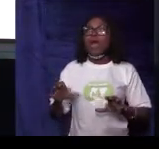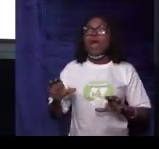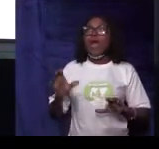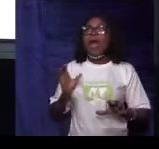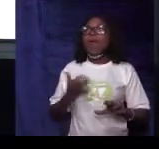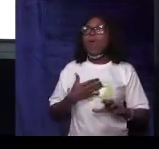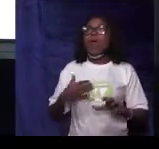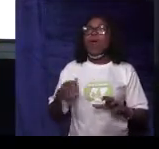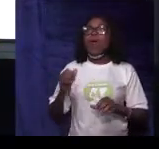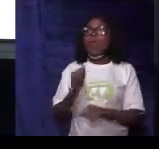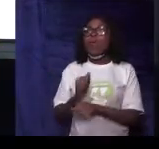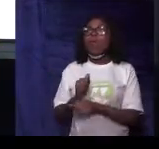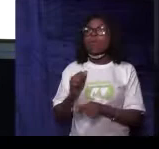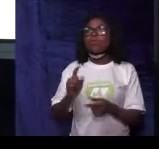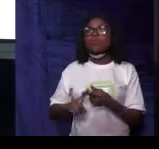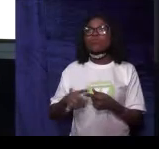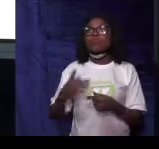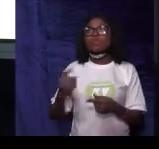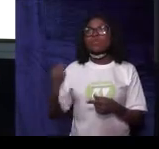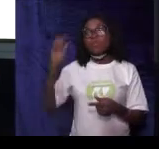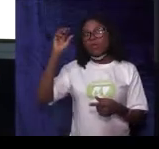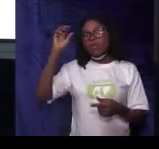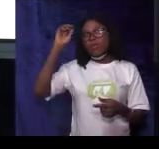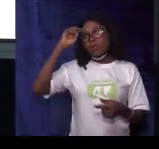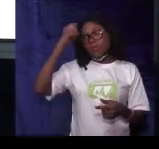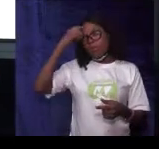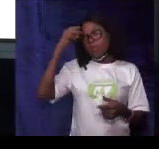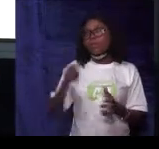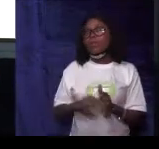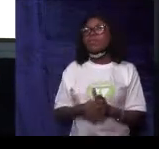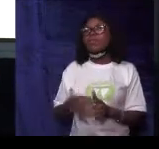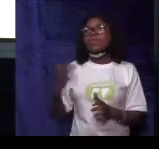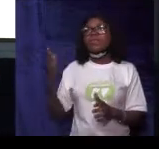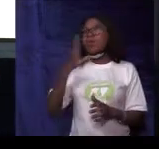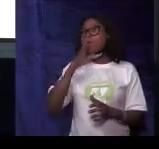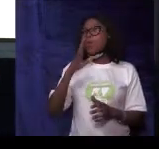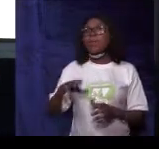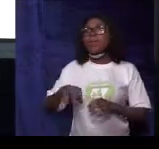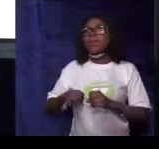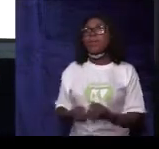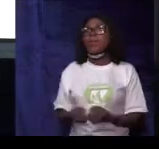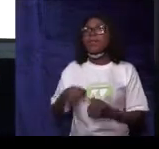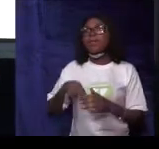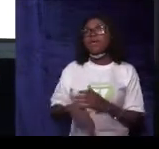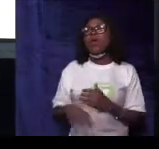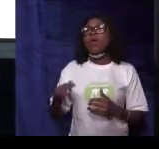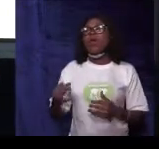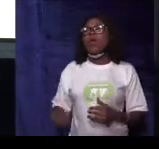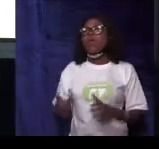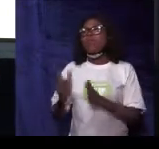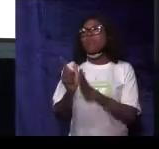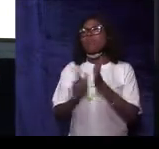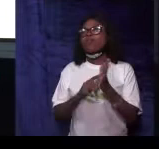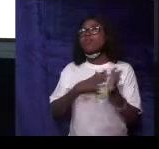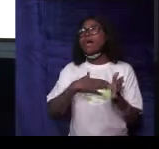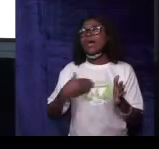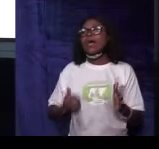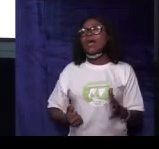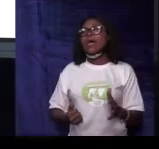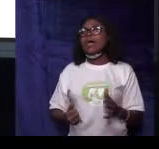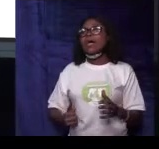when we fail to perform our obligations to the government, there will be breakdown of law and